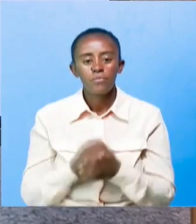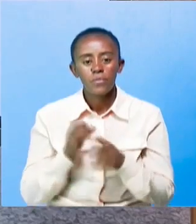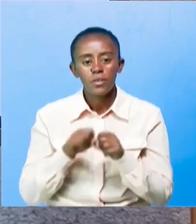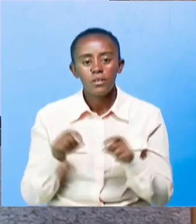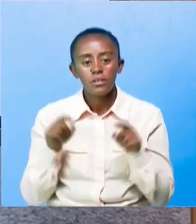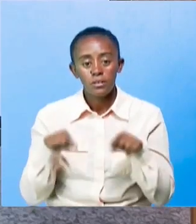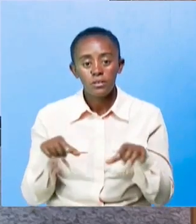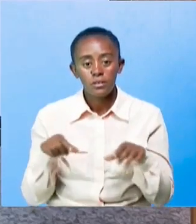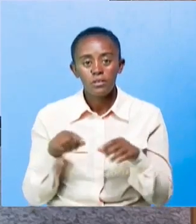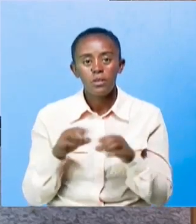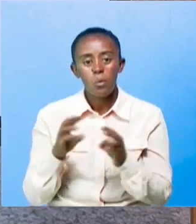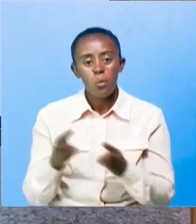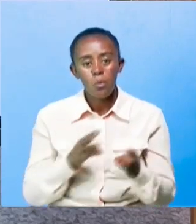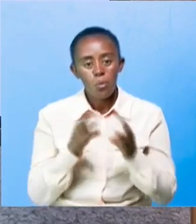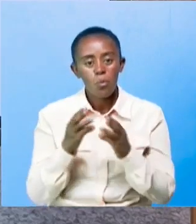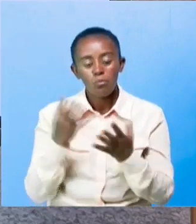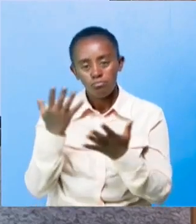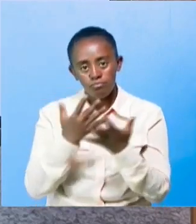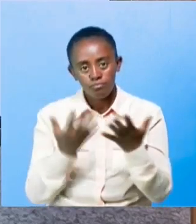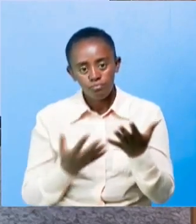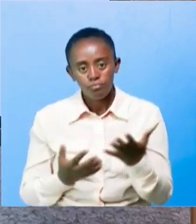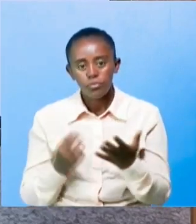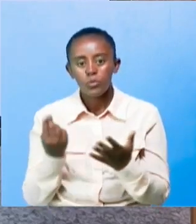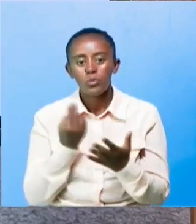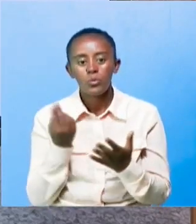are all the ways you could use